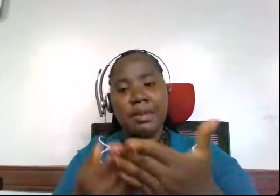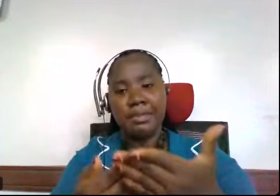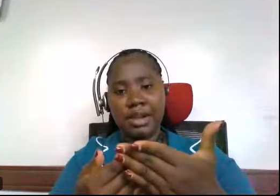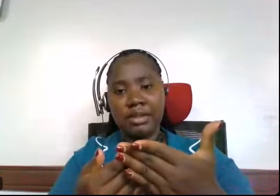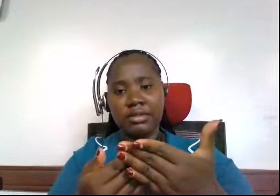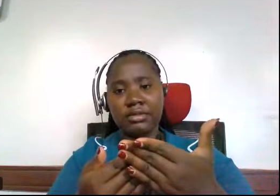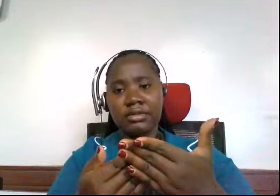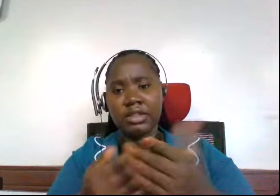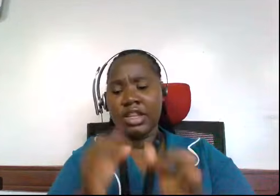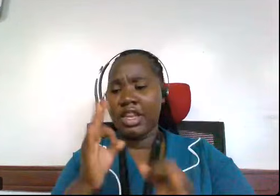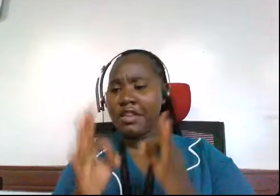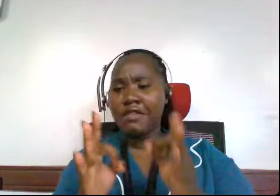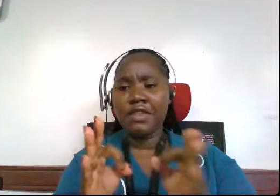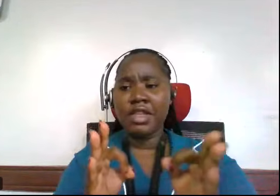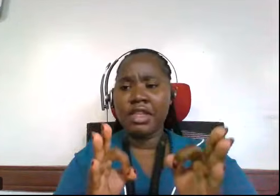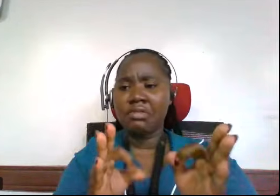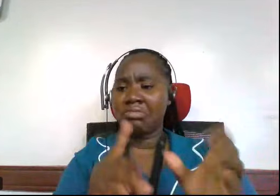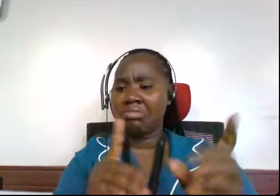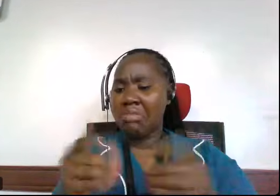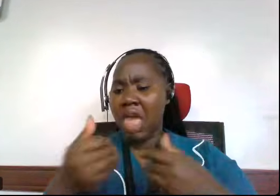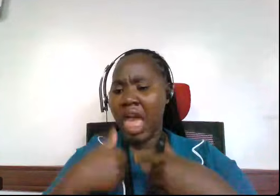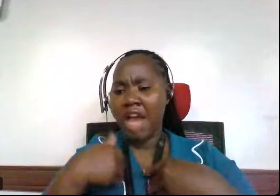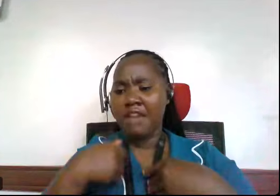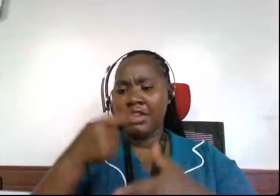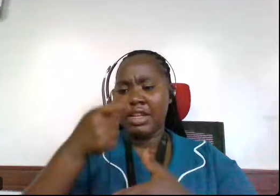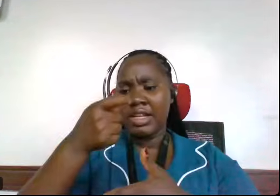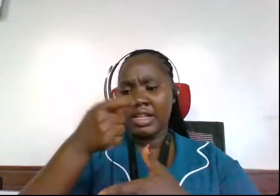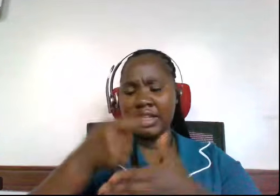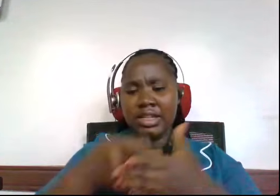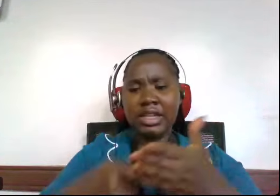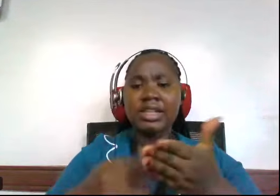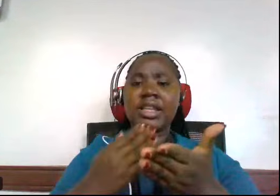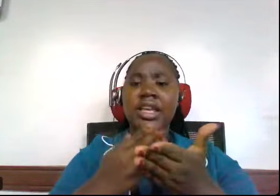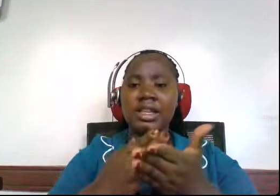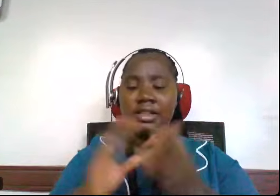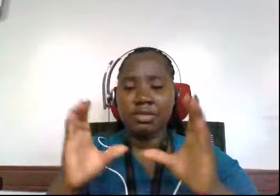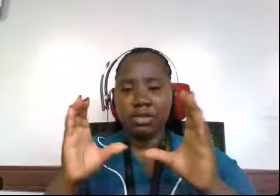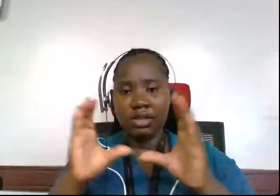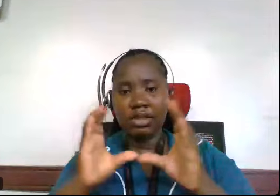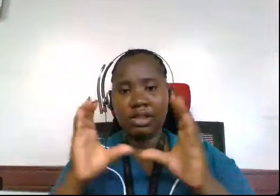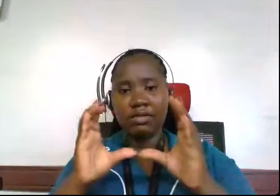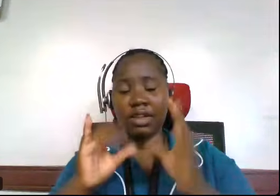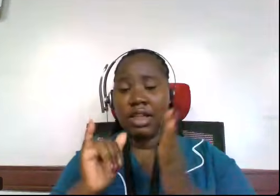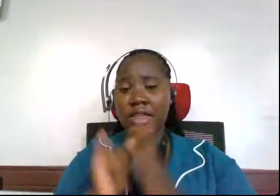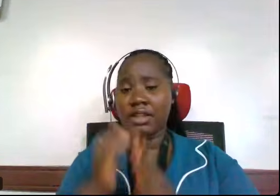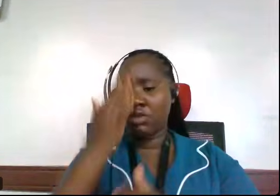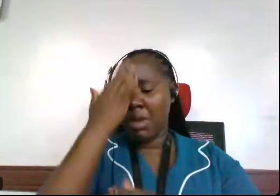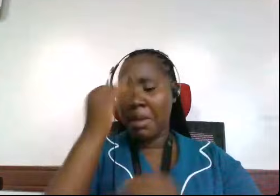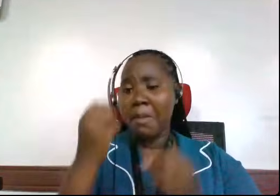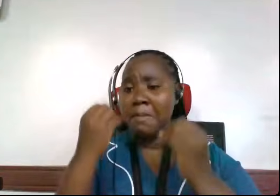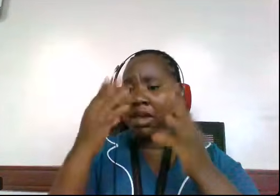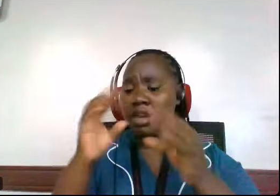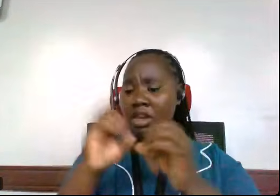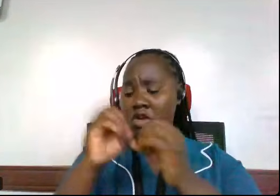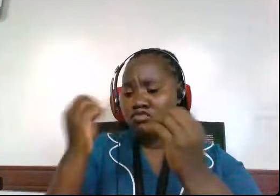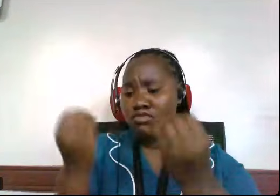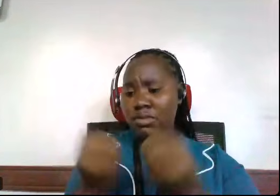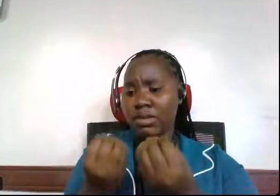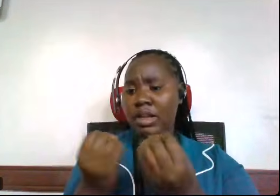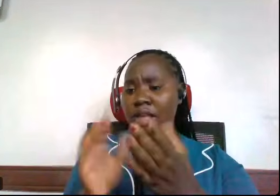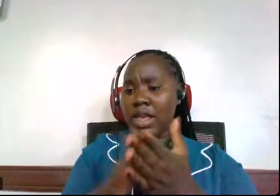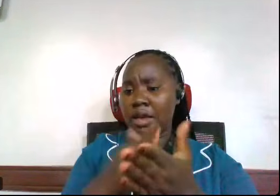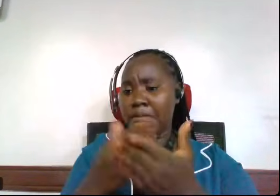have a valid income tax exemption certificate. That is why most organizations will apply for income